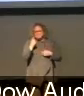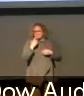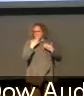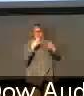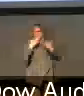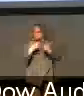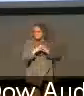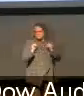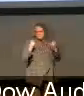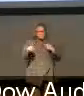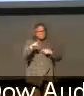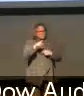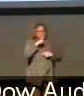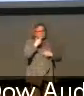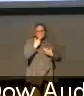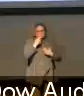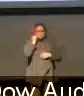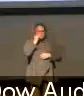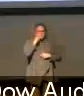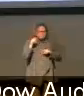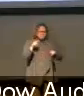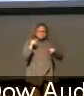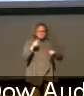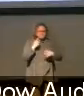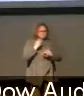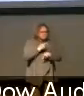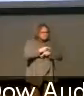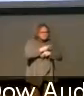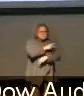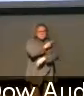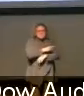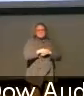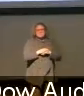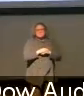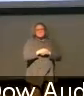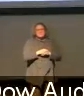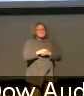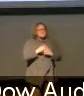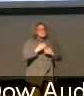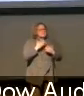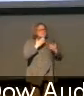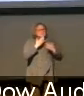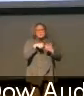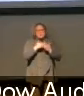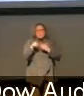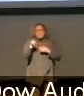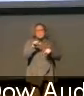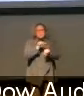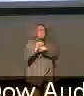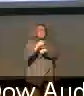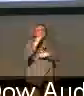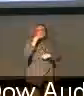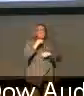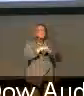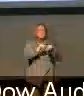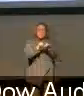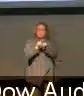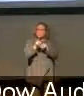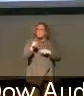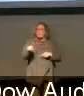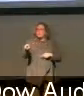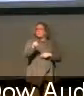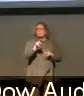all of you who are on the front line. Thank you to all of you who are doing work from home and all of you who are